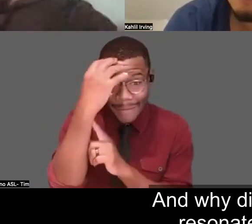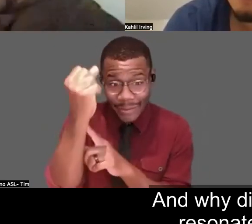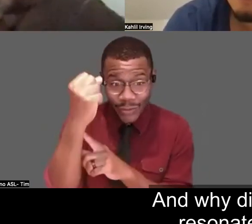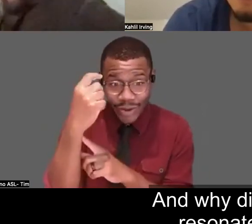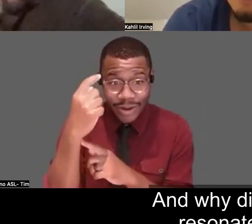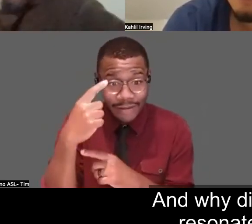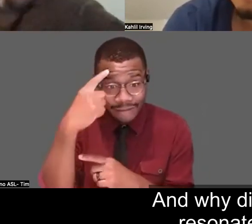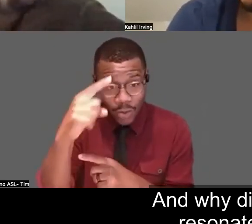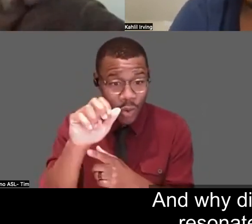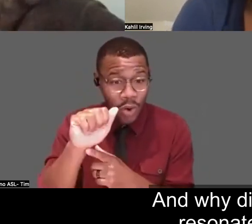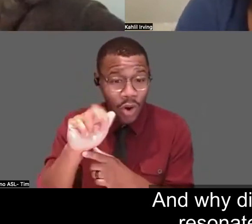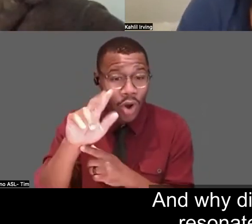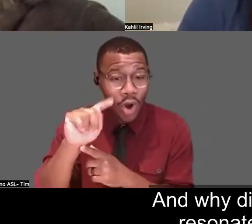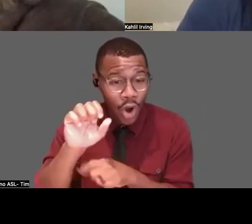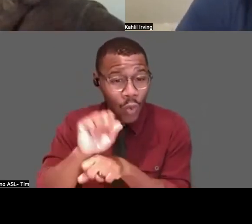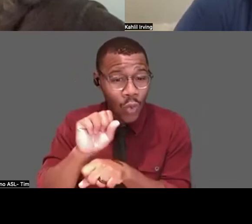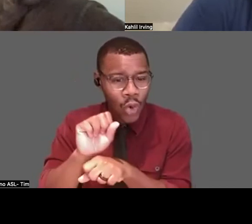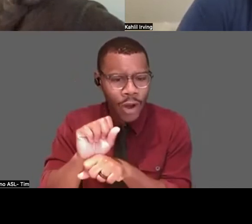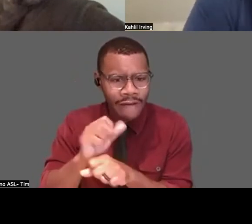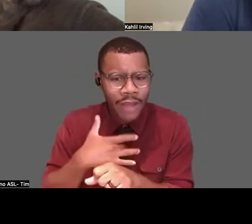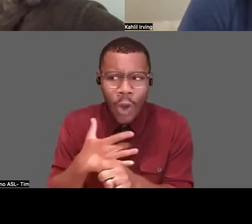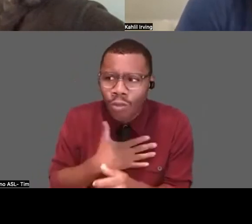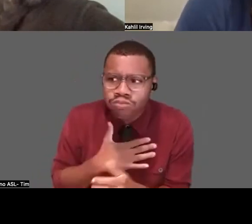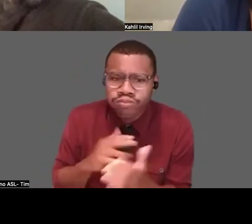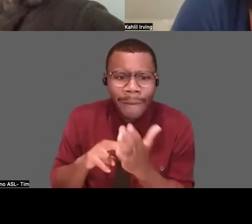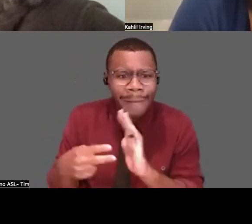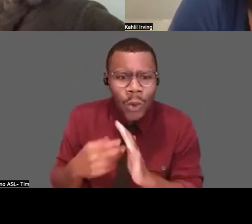and why did that artwork resonate with you?